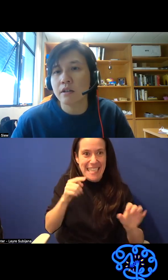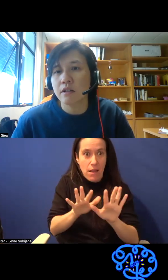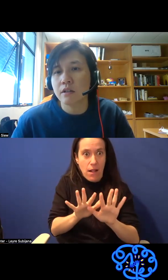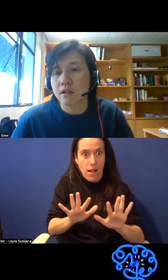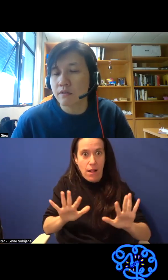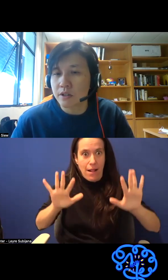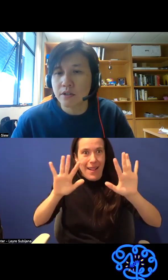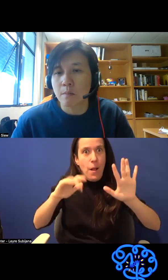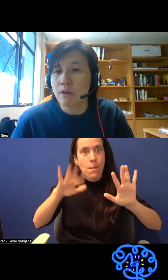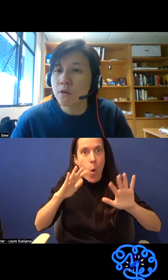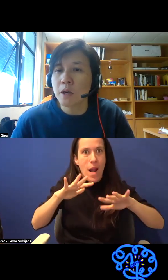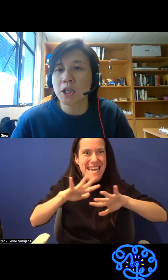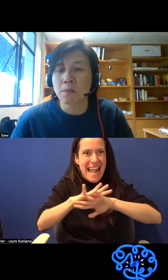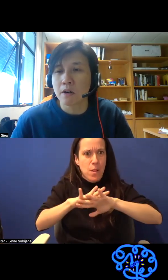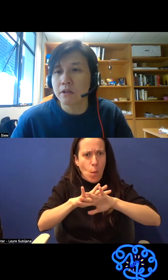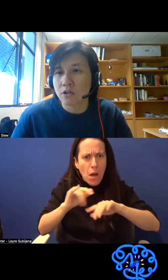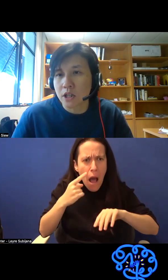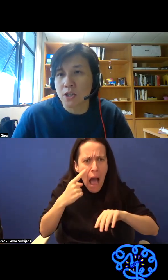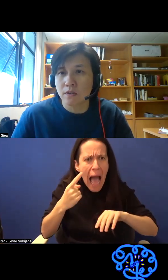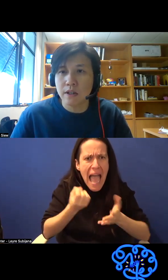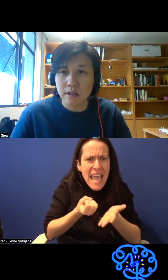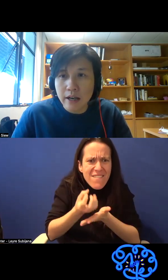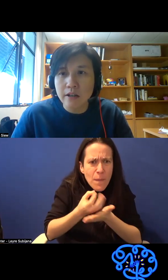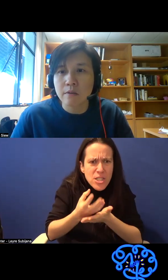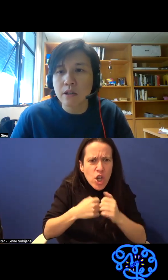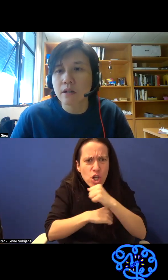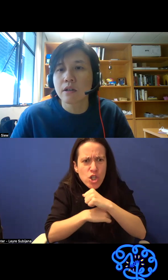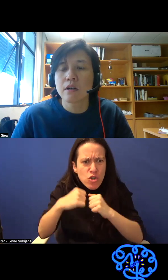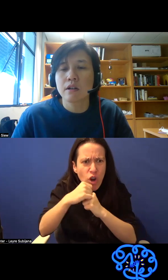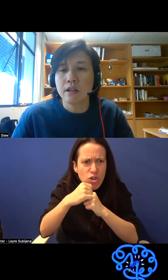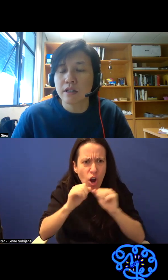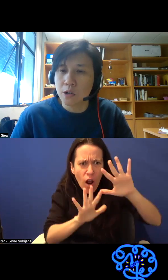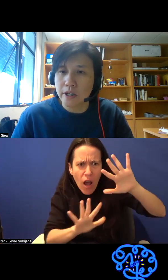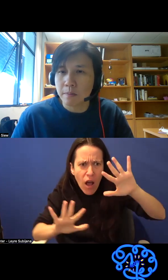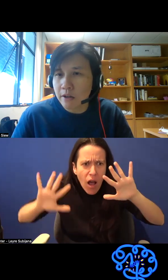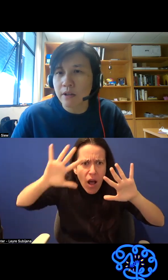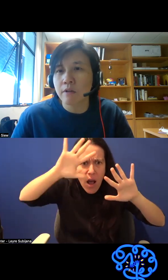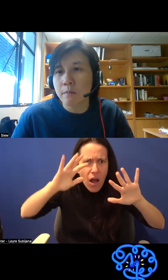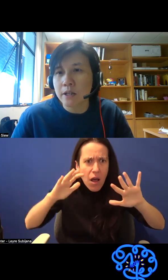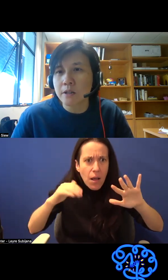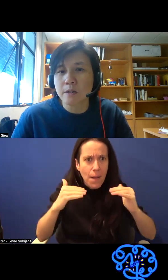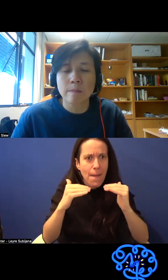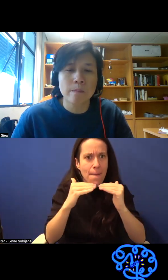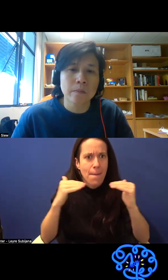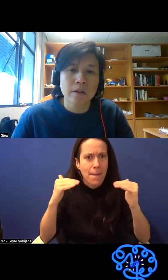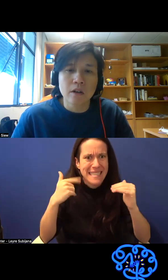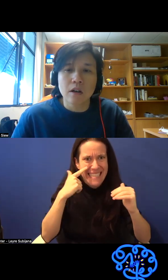that give us some information about the structure of the entire network. These are known as macro level